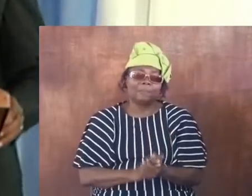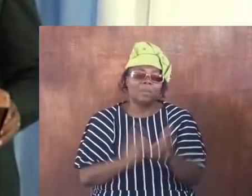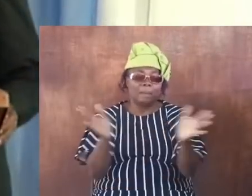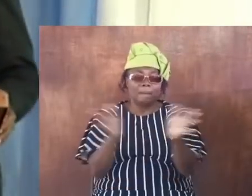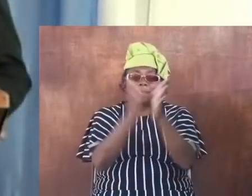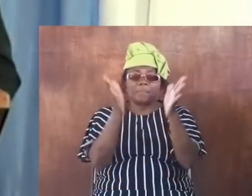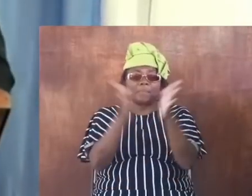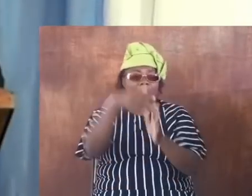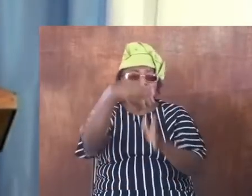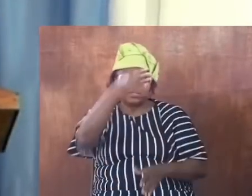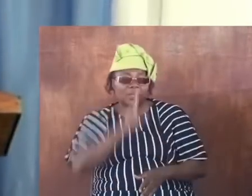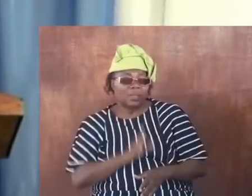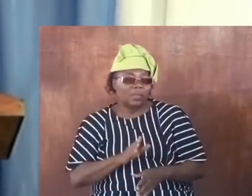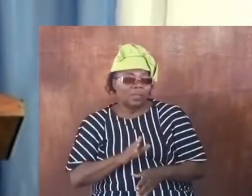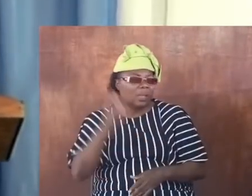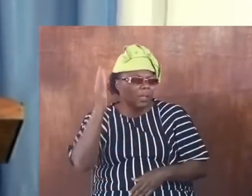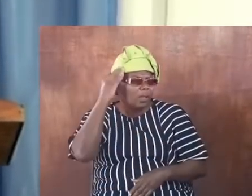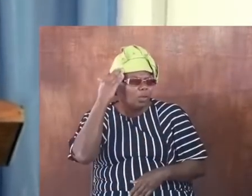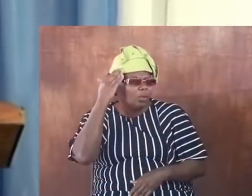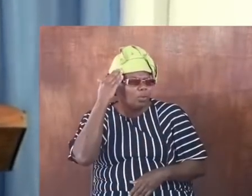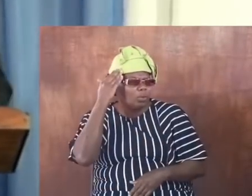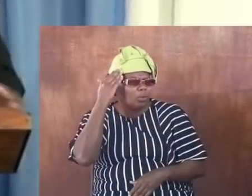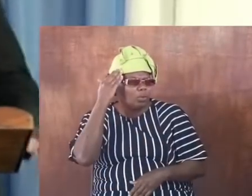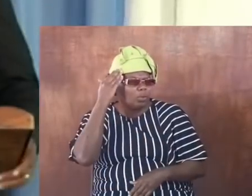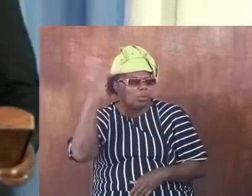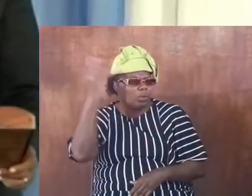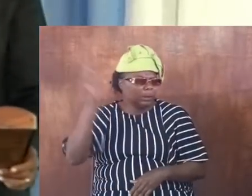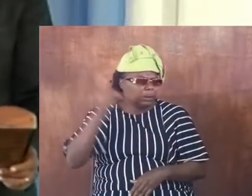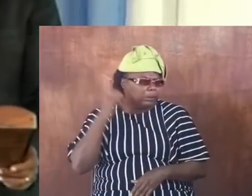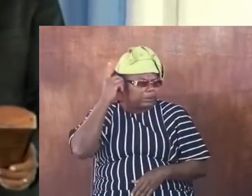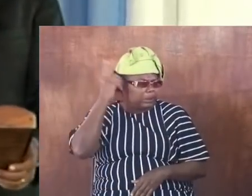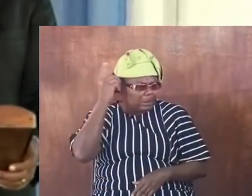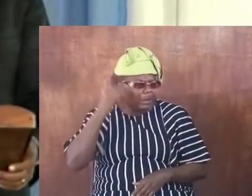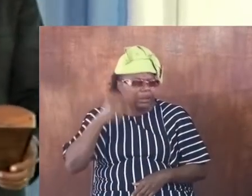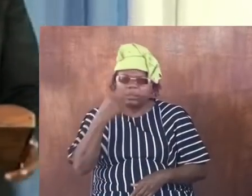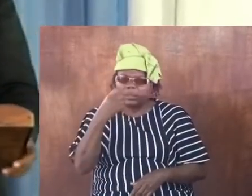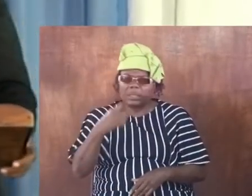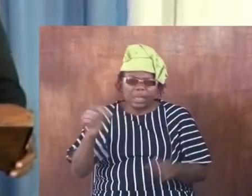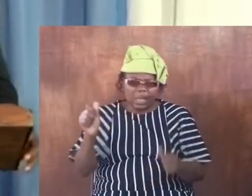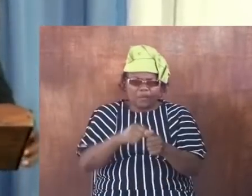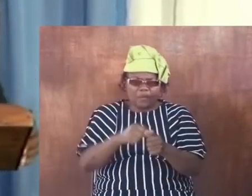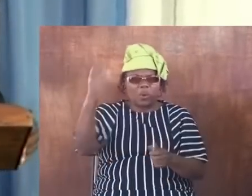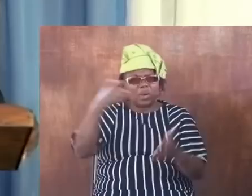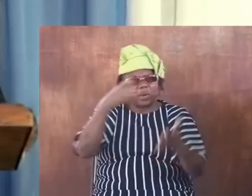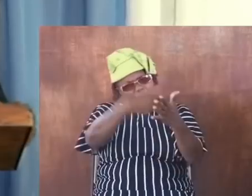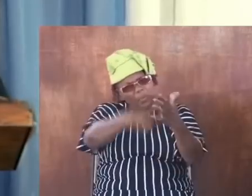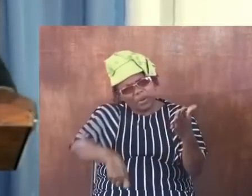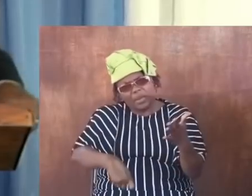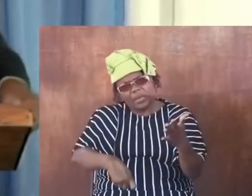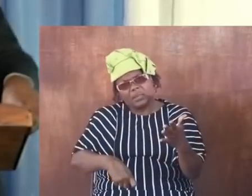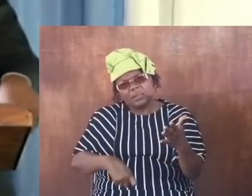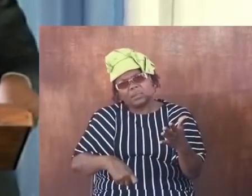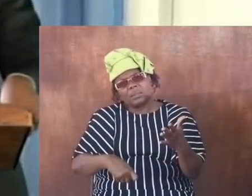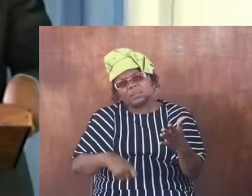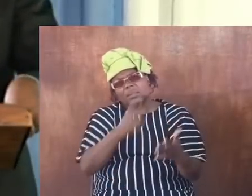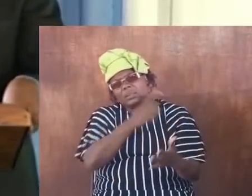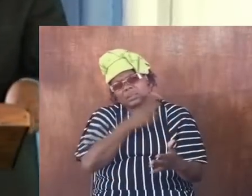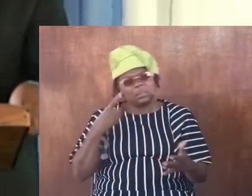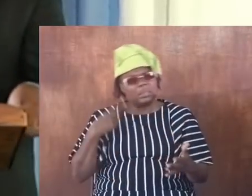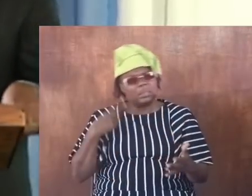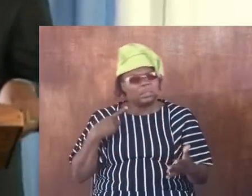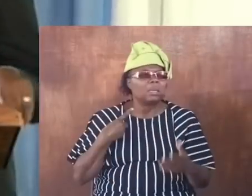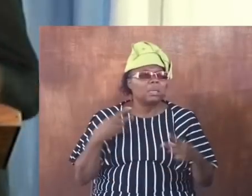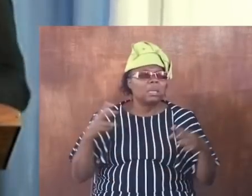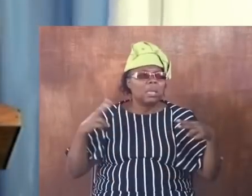Praise God. I know Deacon said everybody has a price, and he's right. But at the